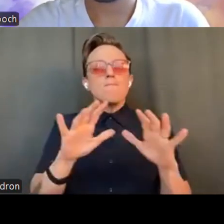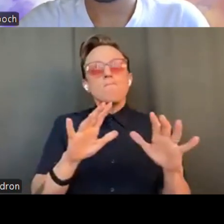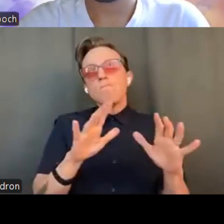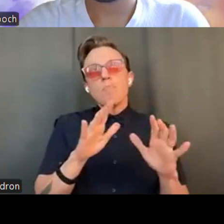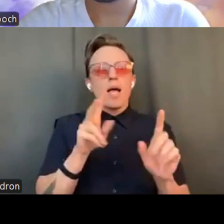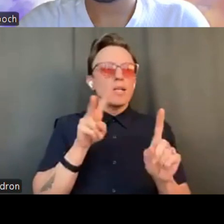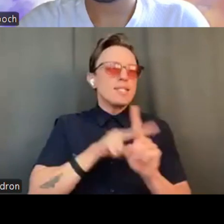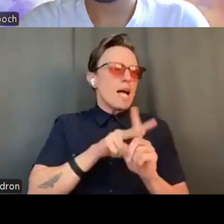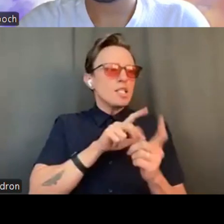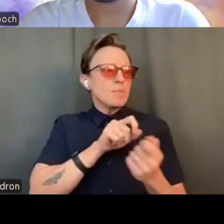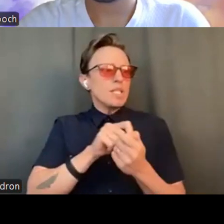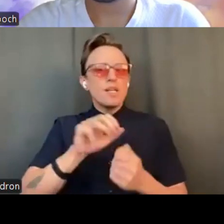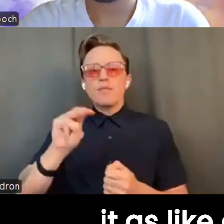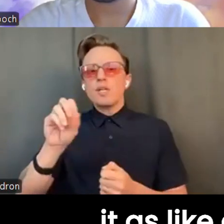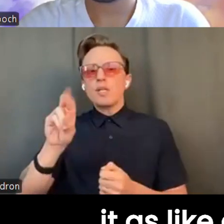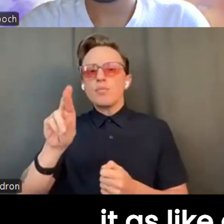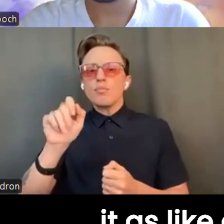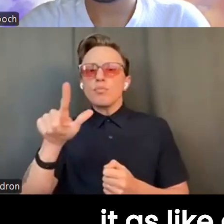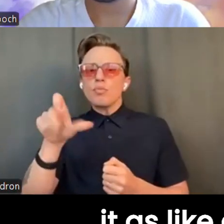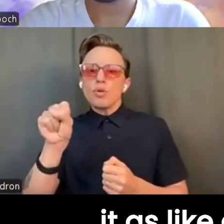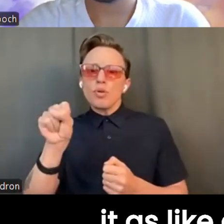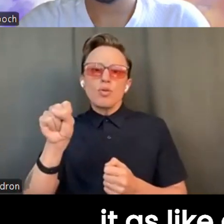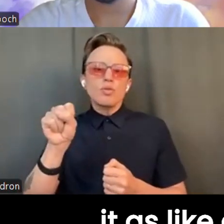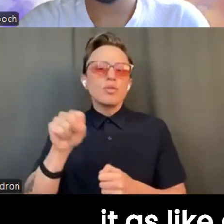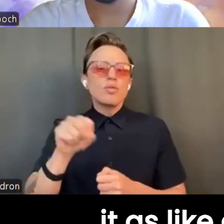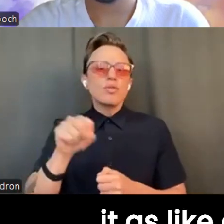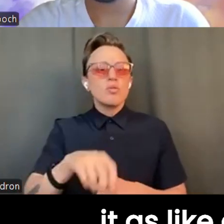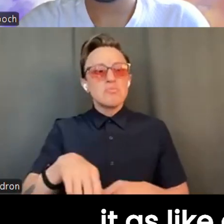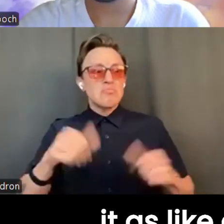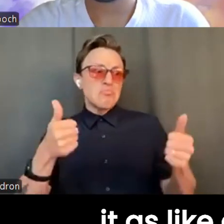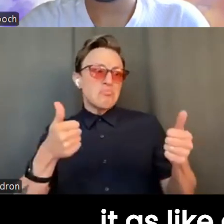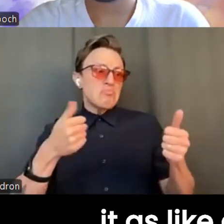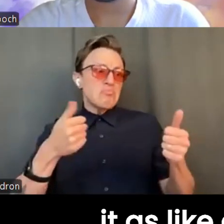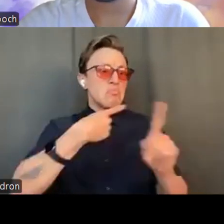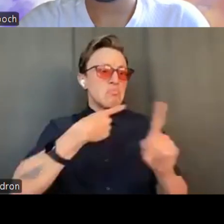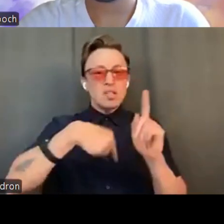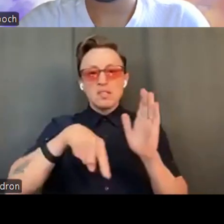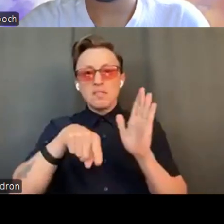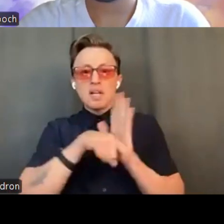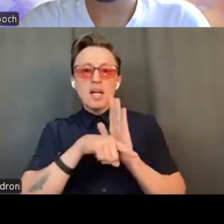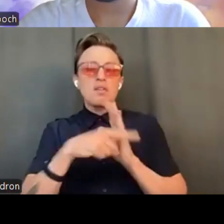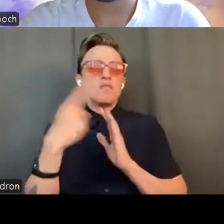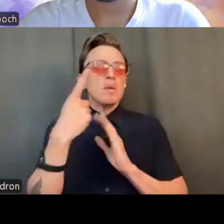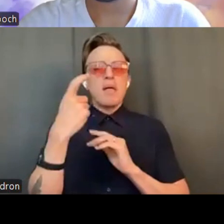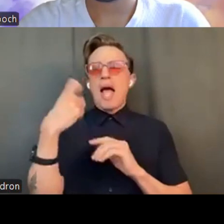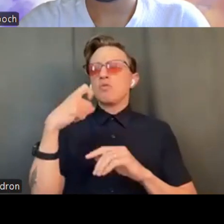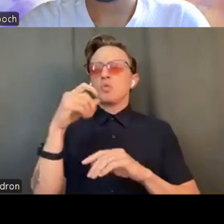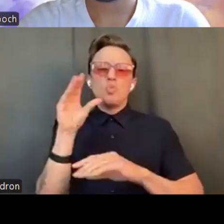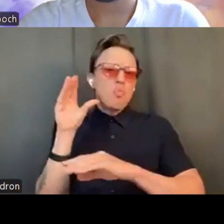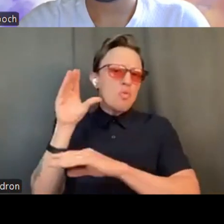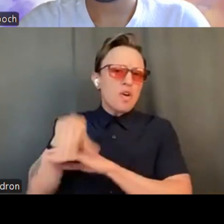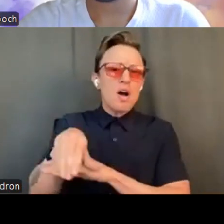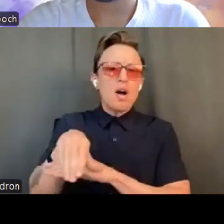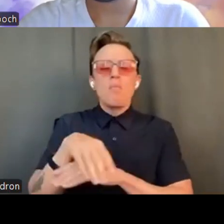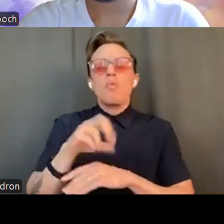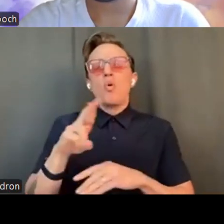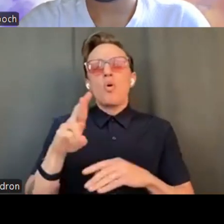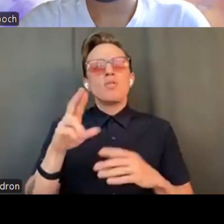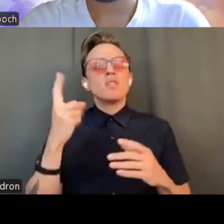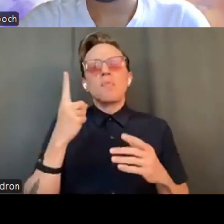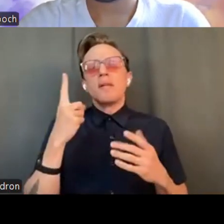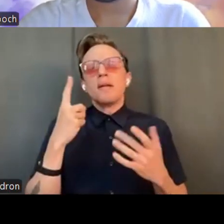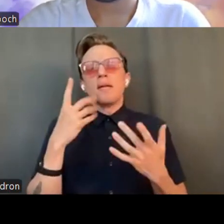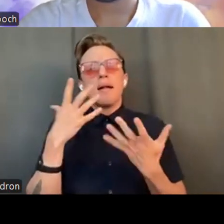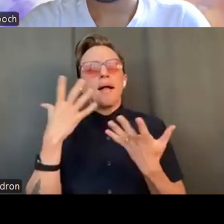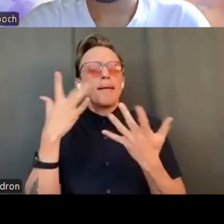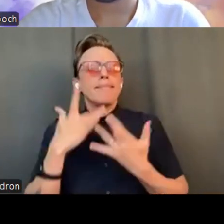morals, not viewing it as like good or bad or something to overcome or something to wallow in.